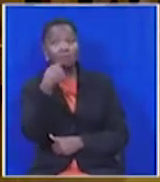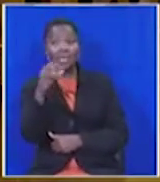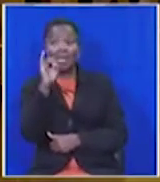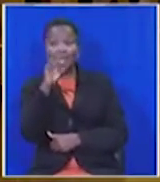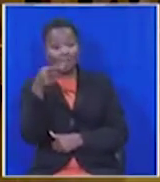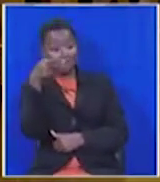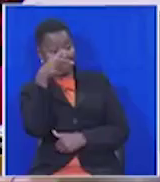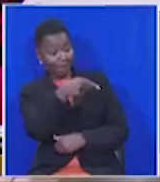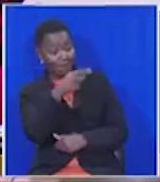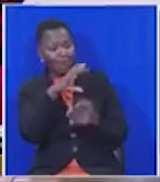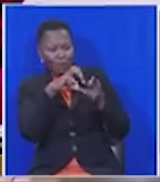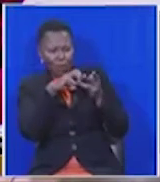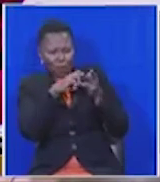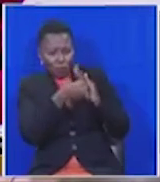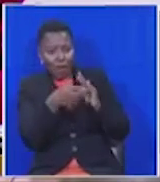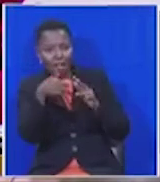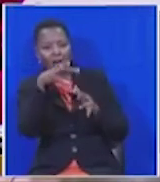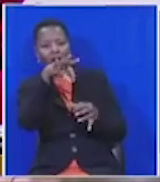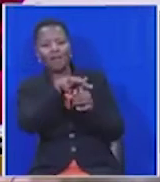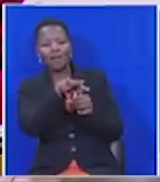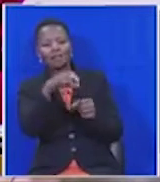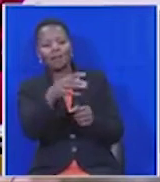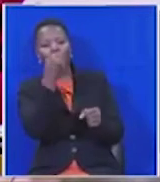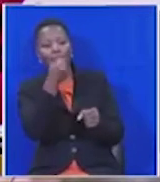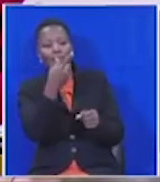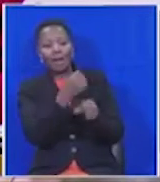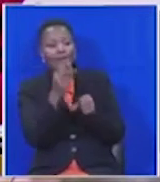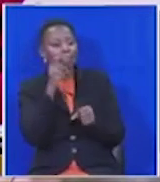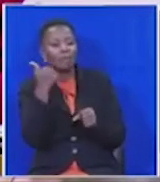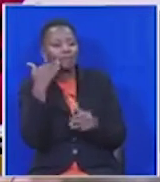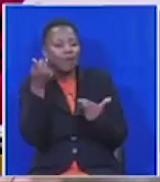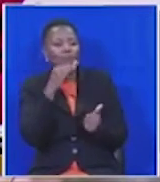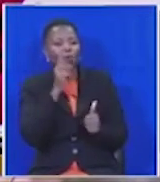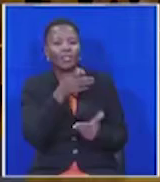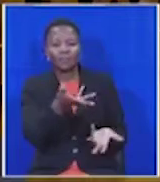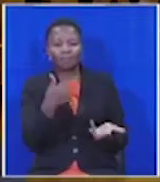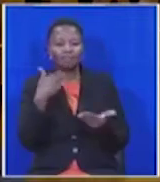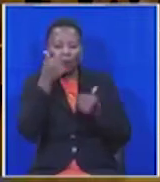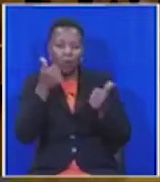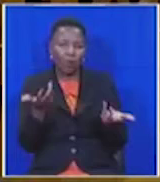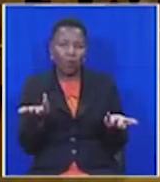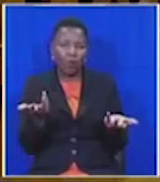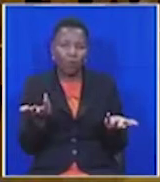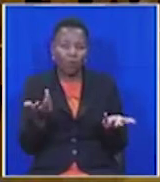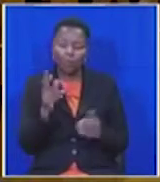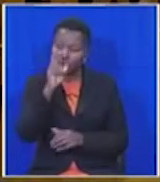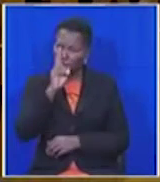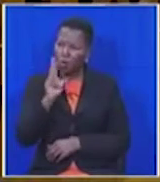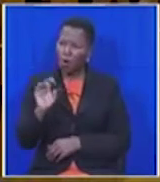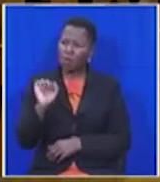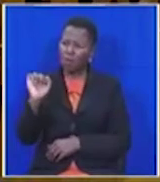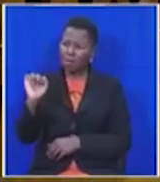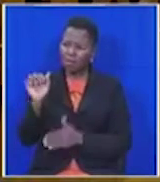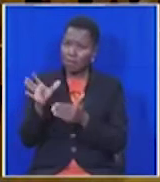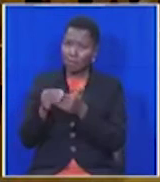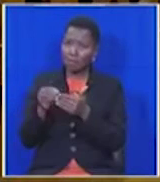weakest attempt at a re-election speech that I've ever heard, I don't know what is. Honourable Madakane, I'm sure the